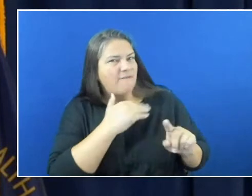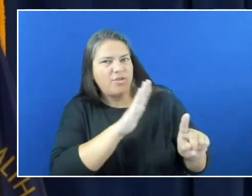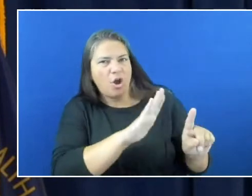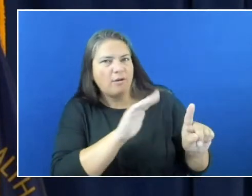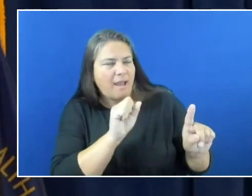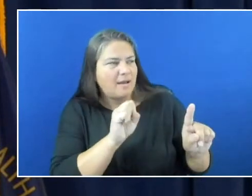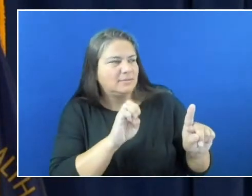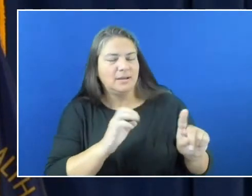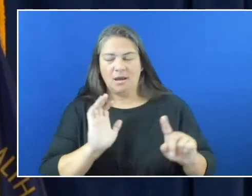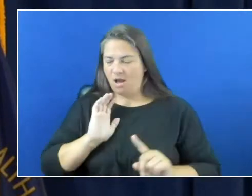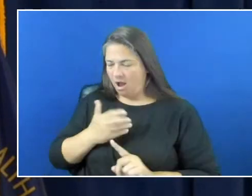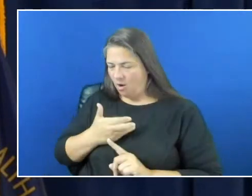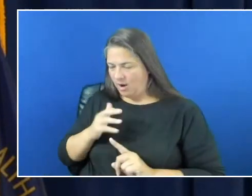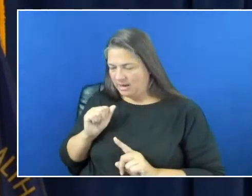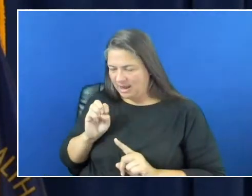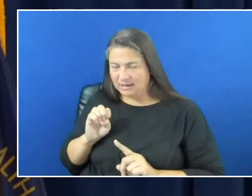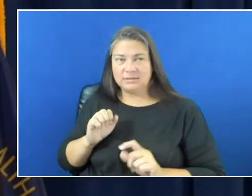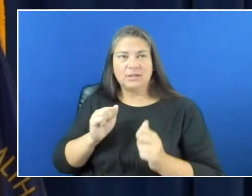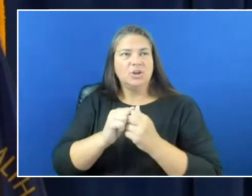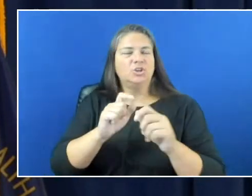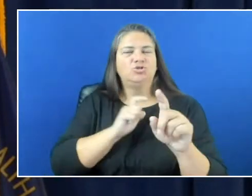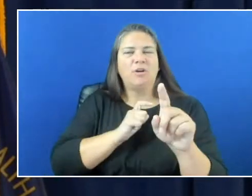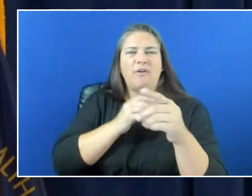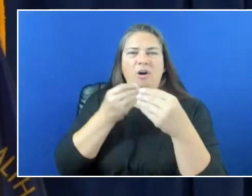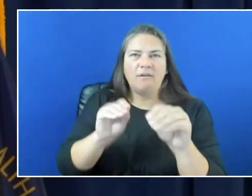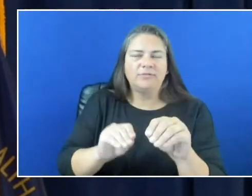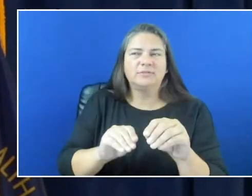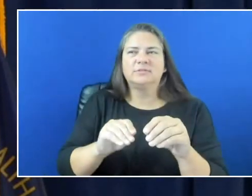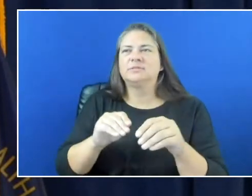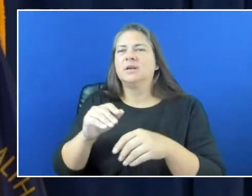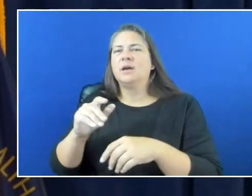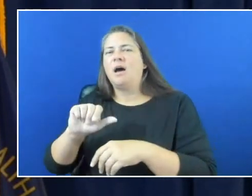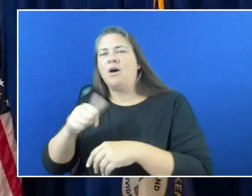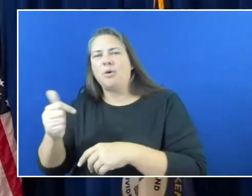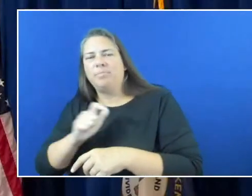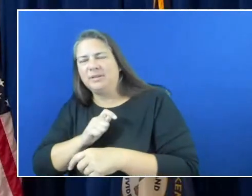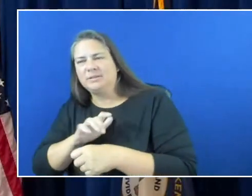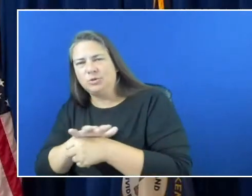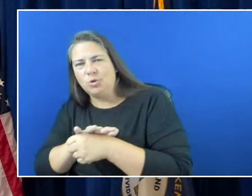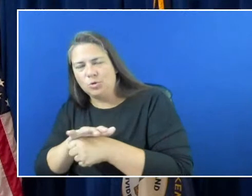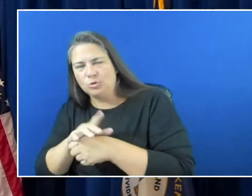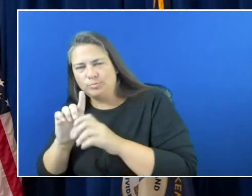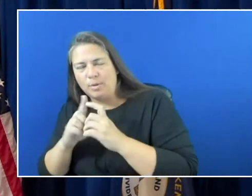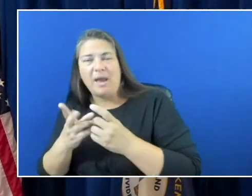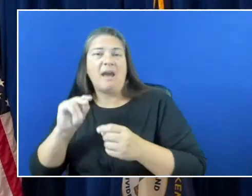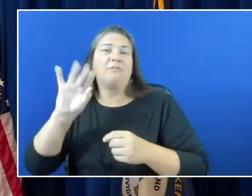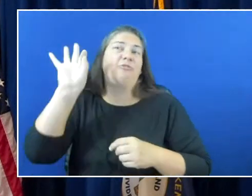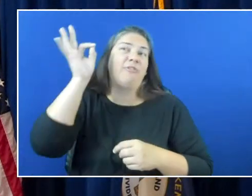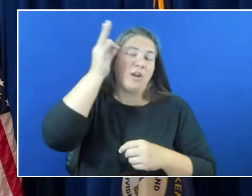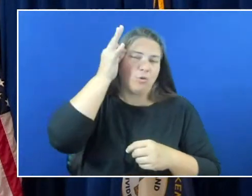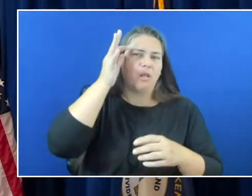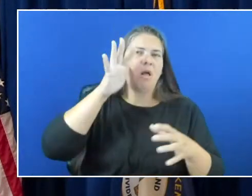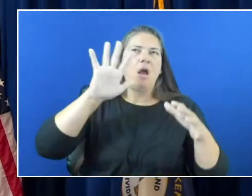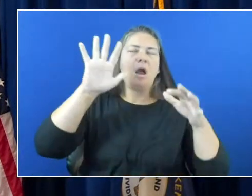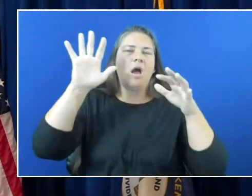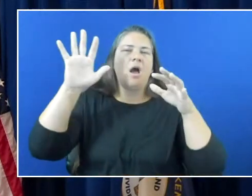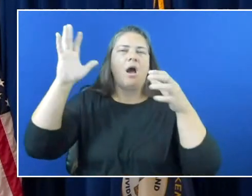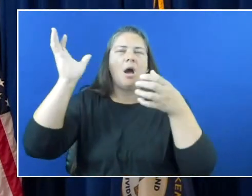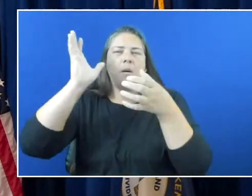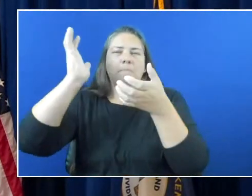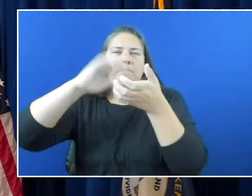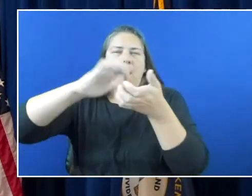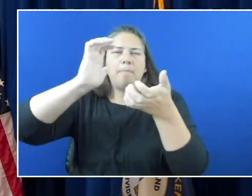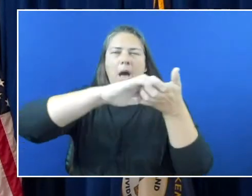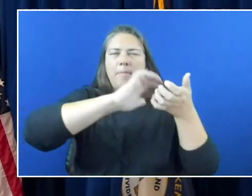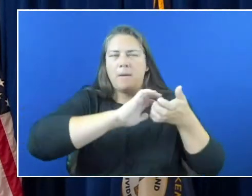as working with the sheriff's offices and local police departments and our federal partners, cases and initiatives that they were working on as well.